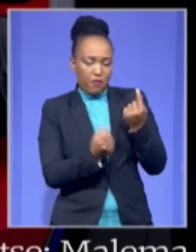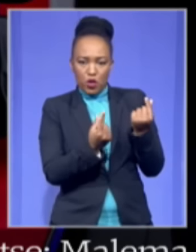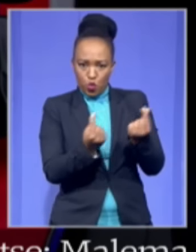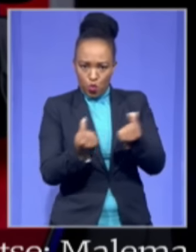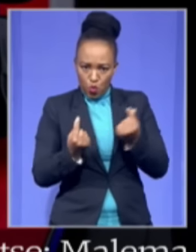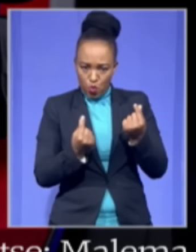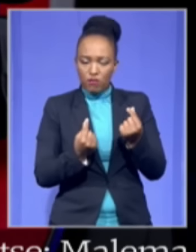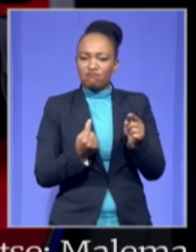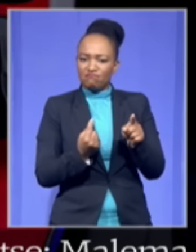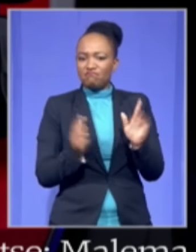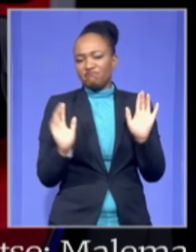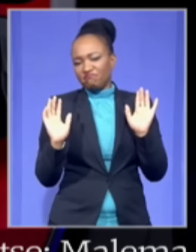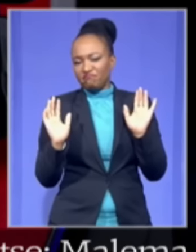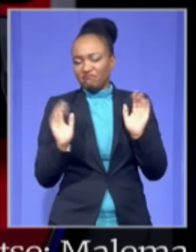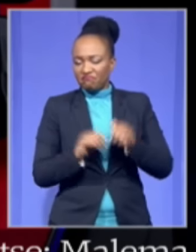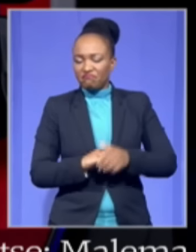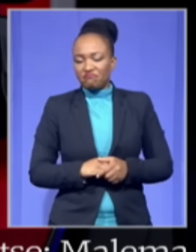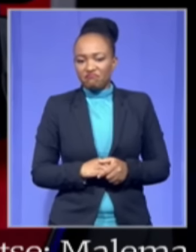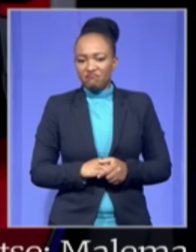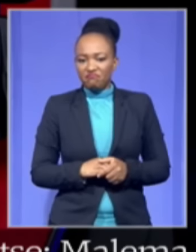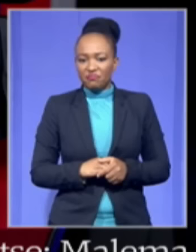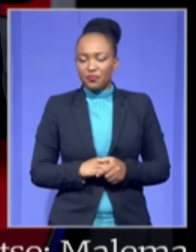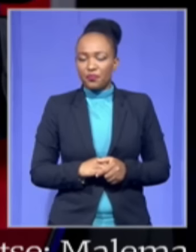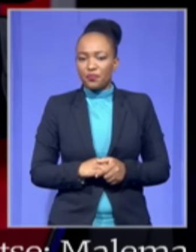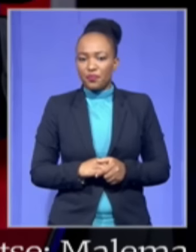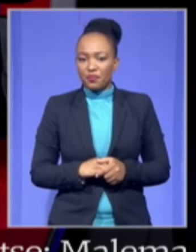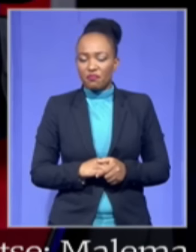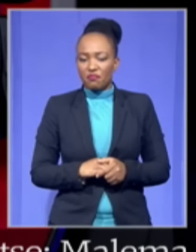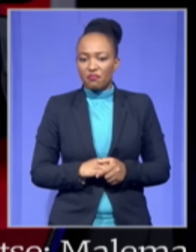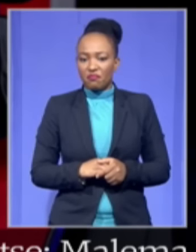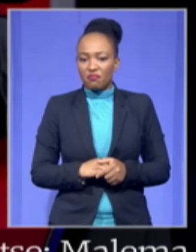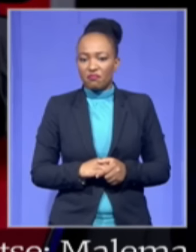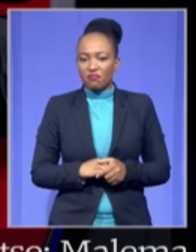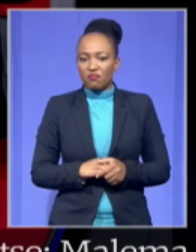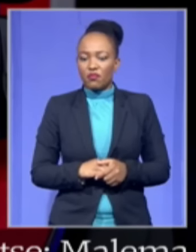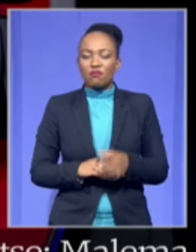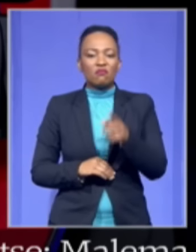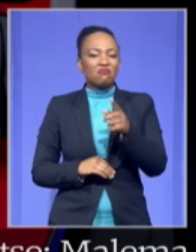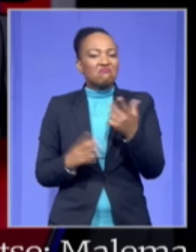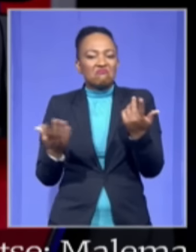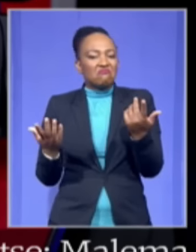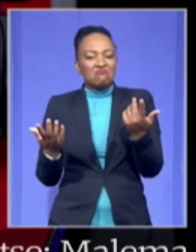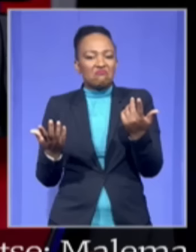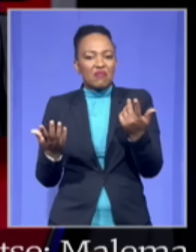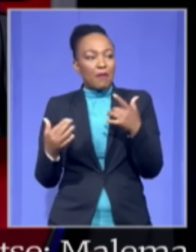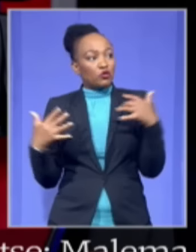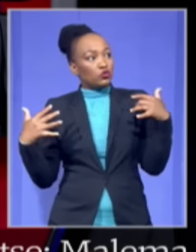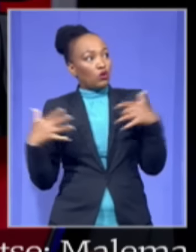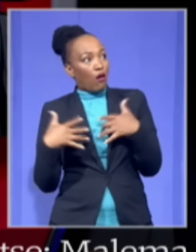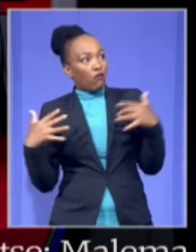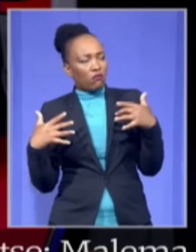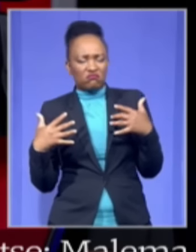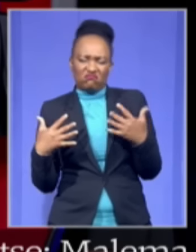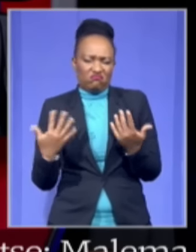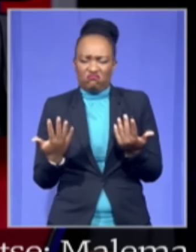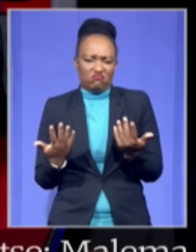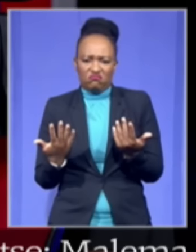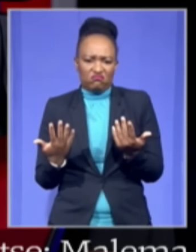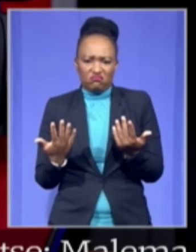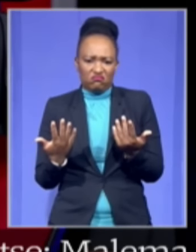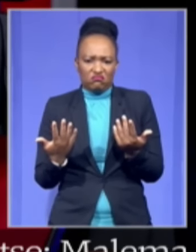doing and all of that. So this has never been a shock to me. It was